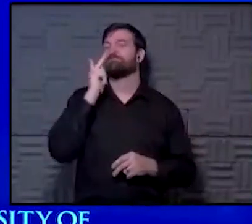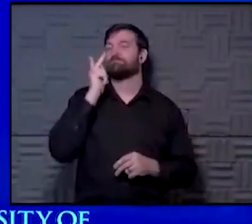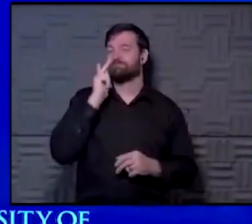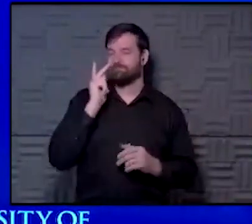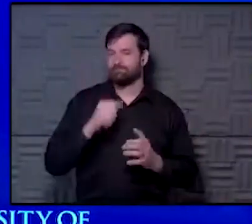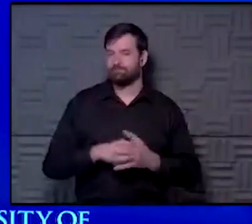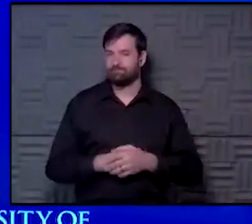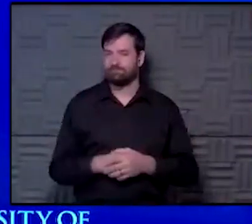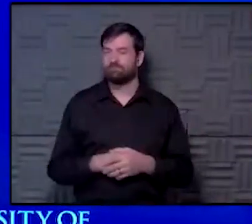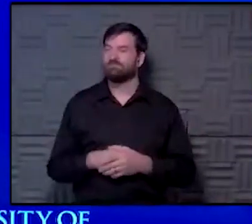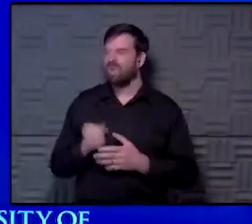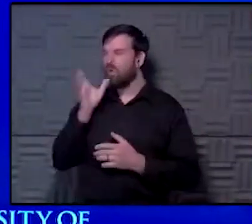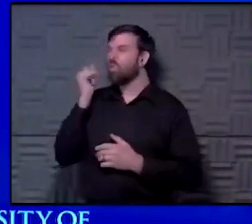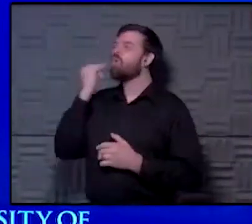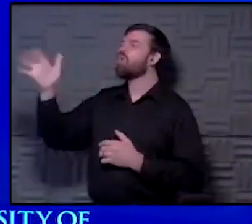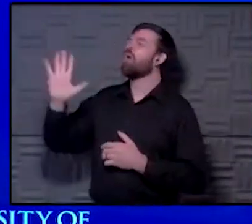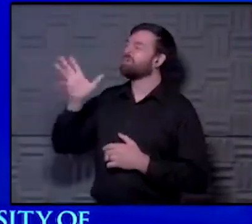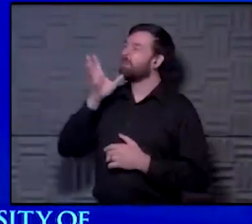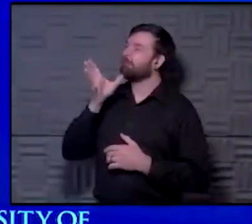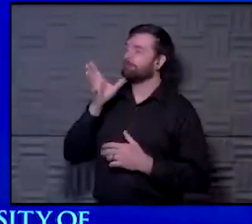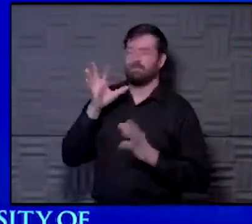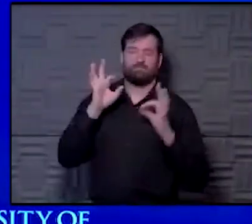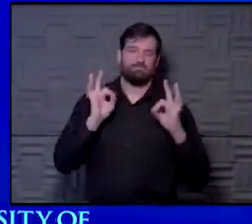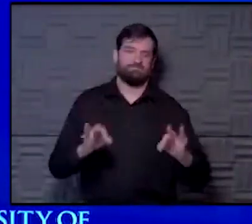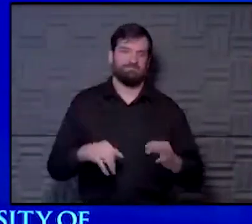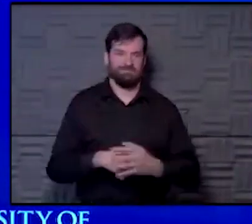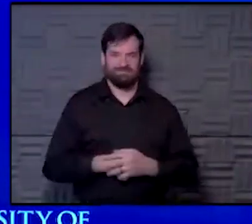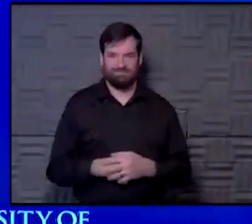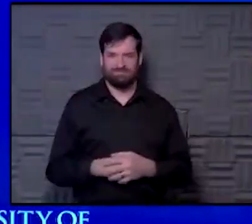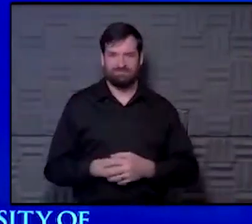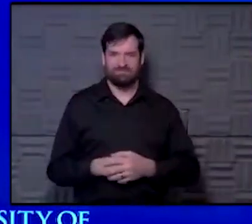We'll call his mom. We'll call his mom. There you go.